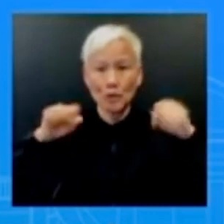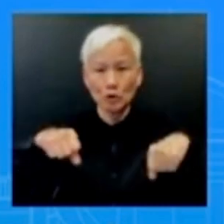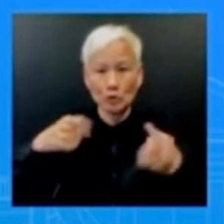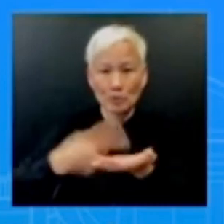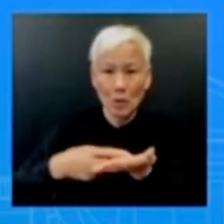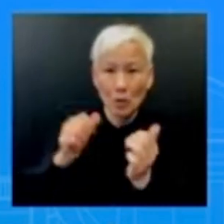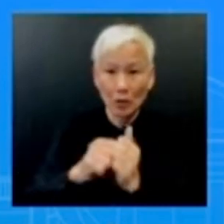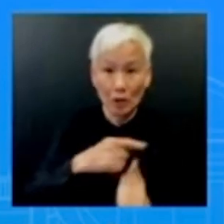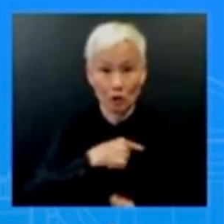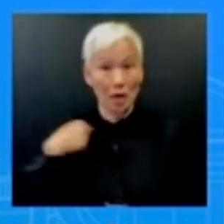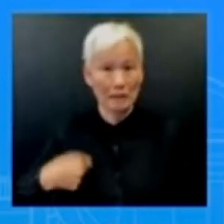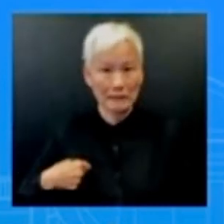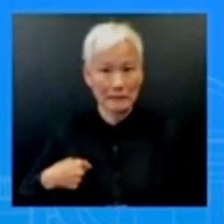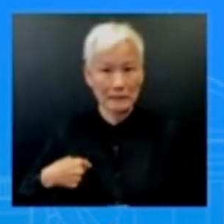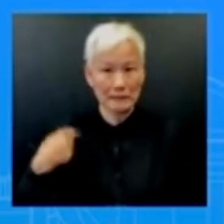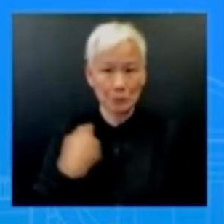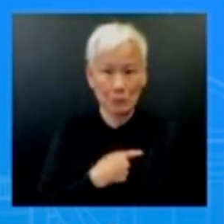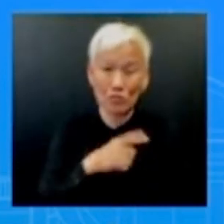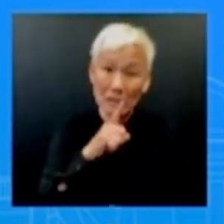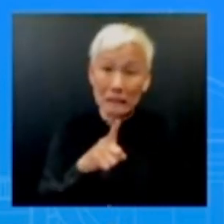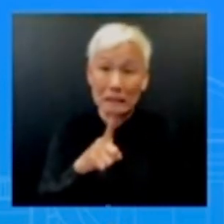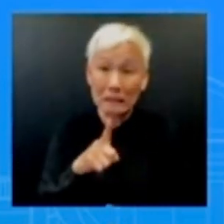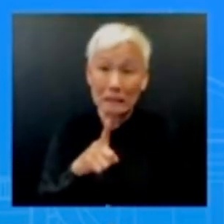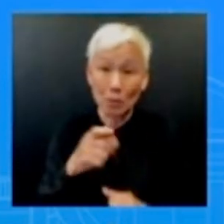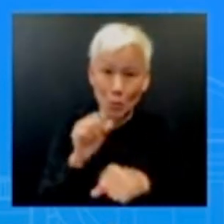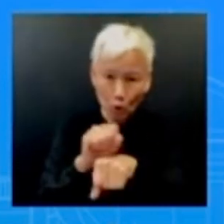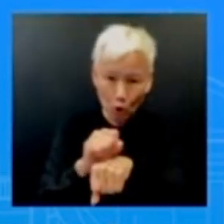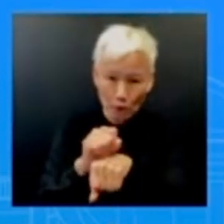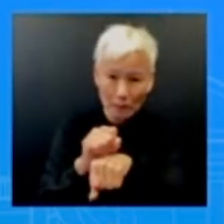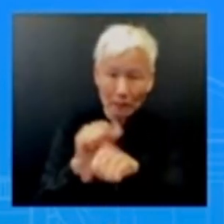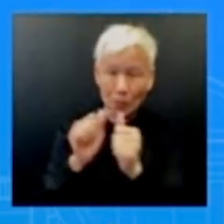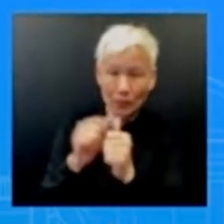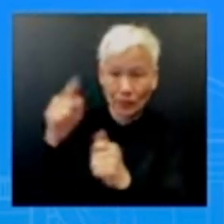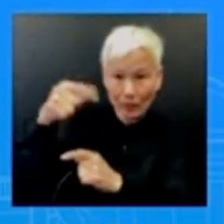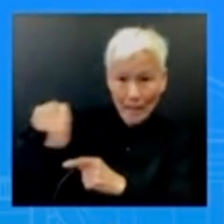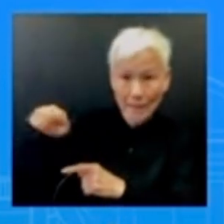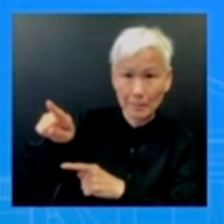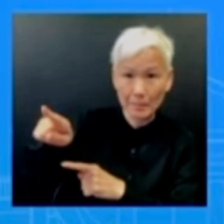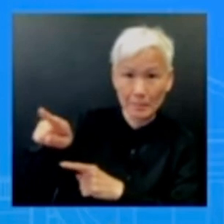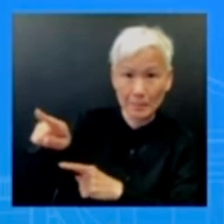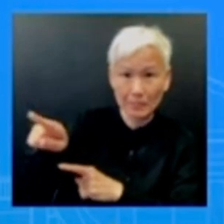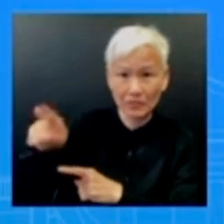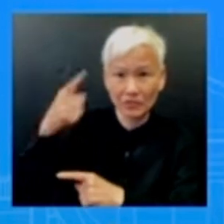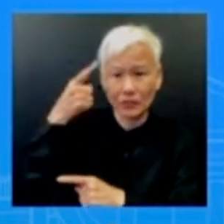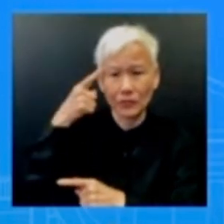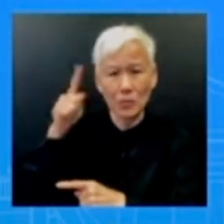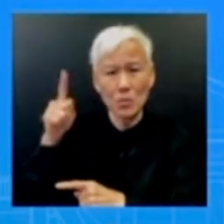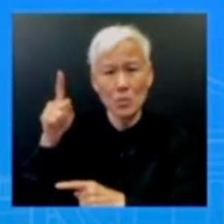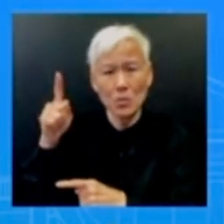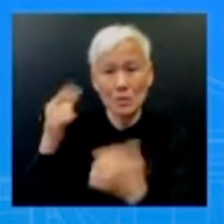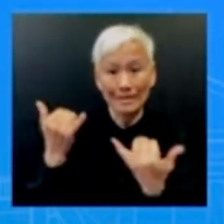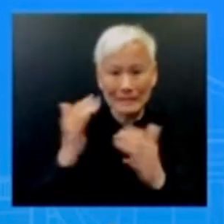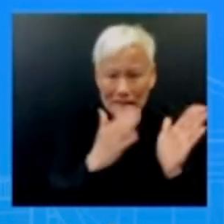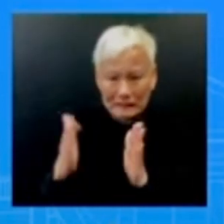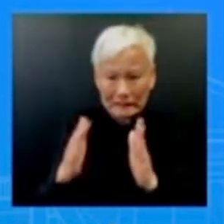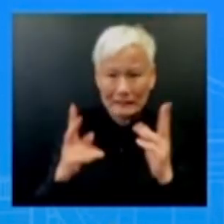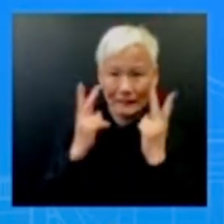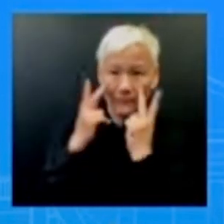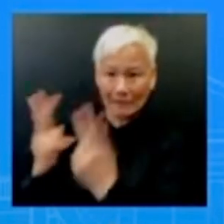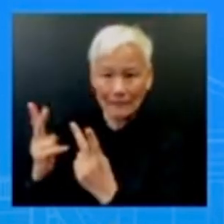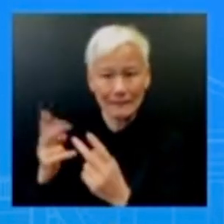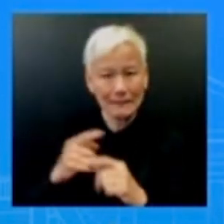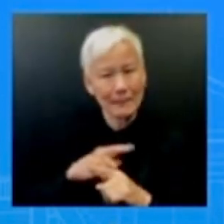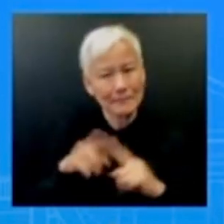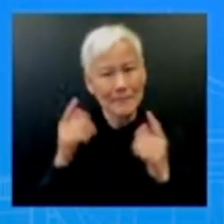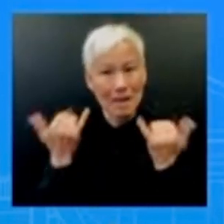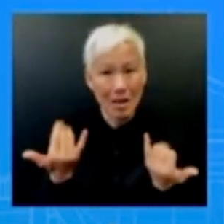working with them on a potential trip by Secretaries Yellen and Raimondo. And as I said earlier, the president will absolutely speak